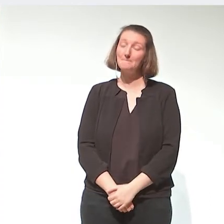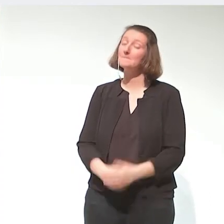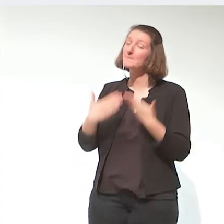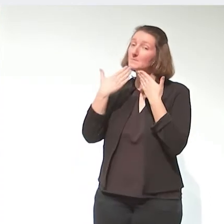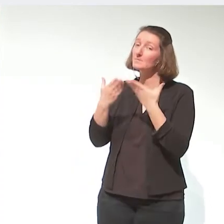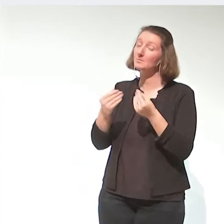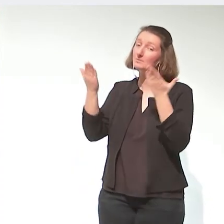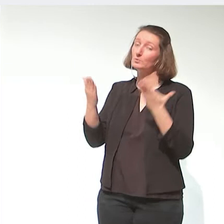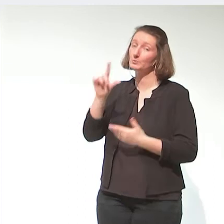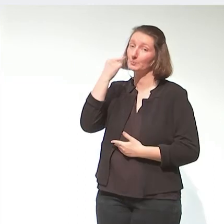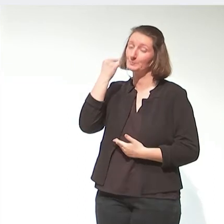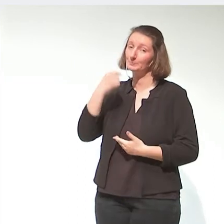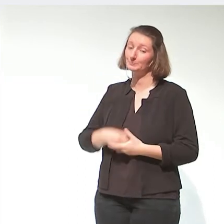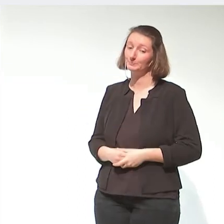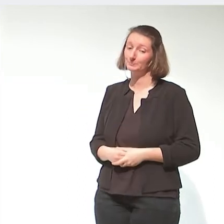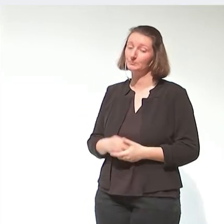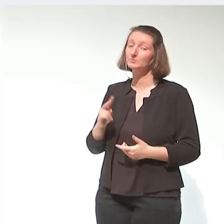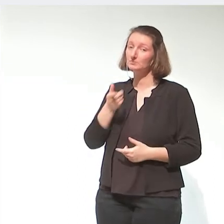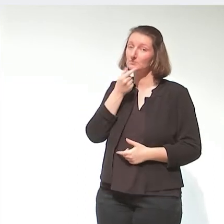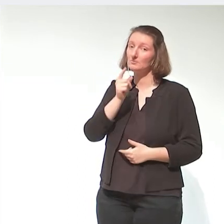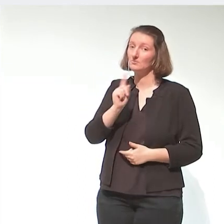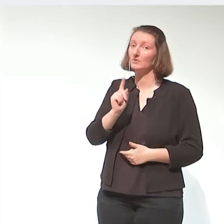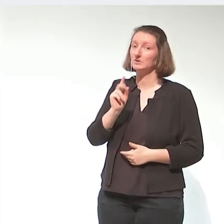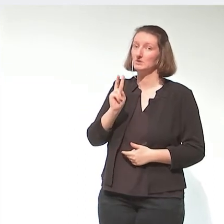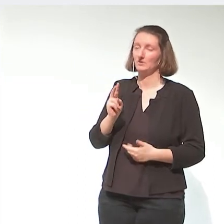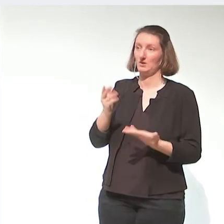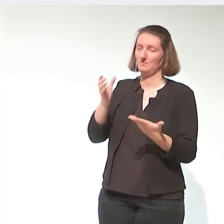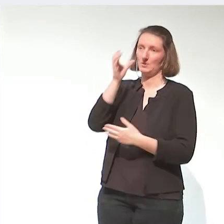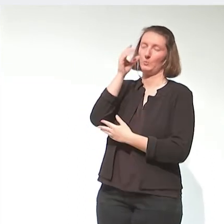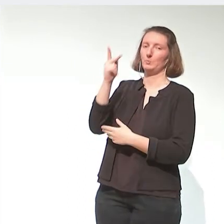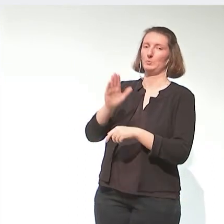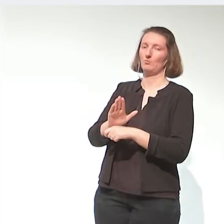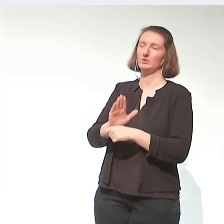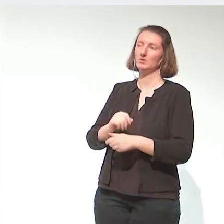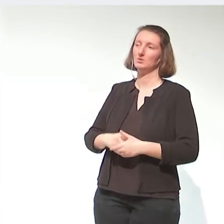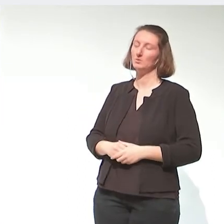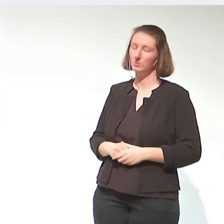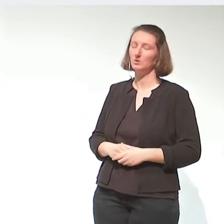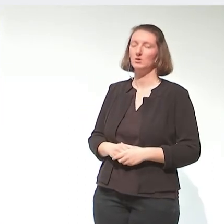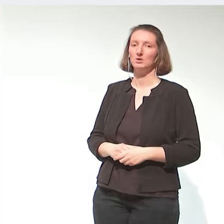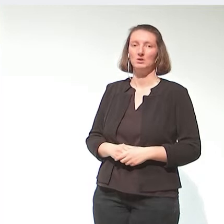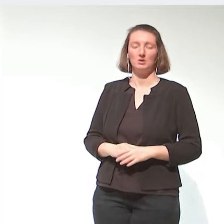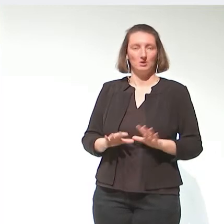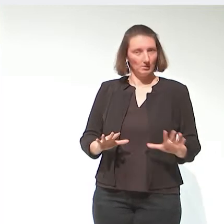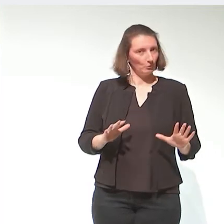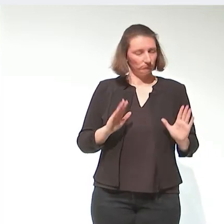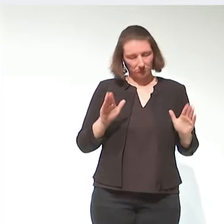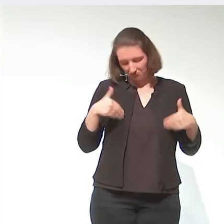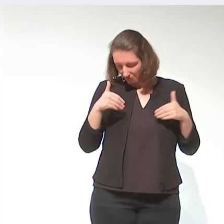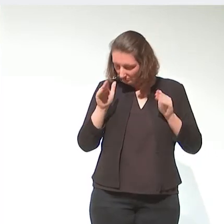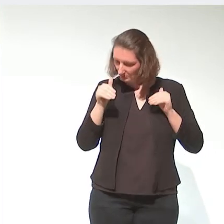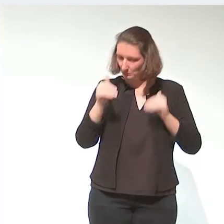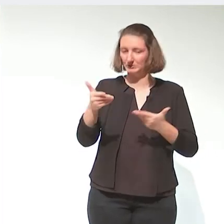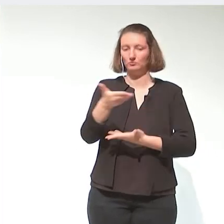Merci beaucoup. Thank you very much, sir. It's not easy to speak after you, I